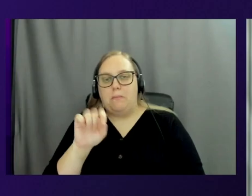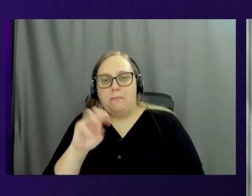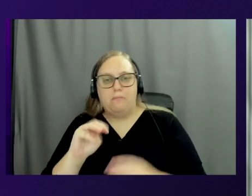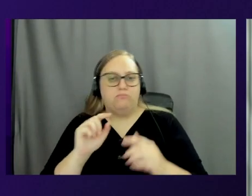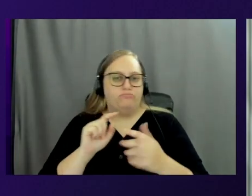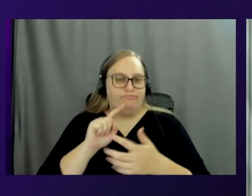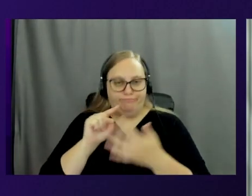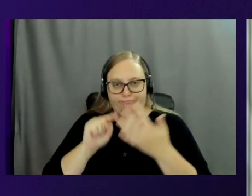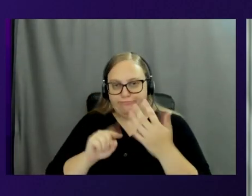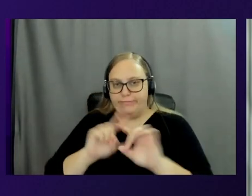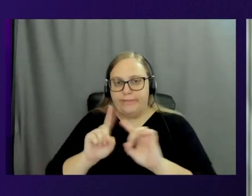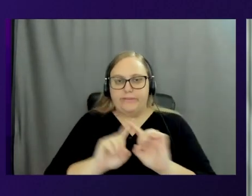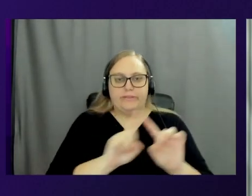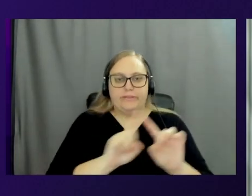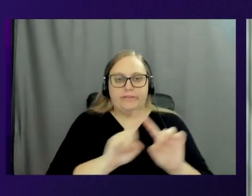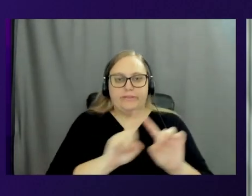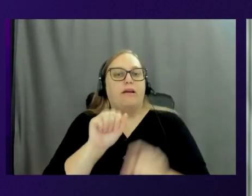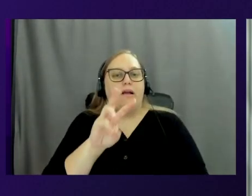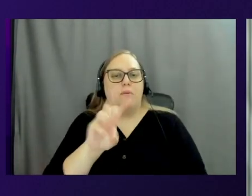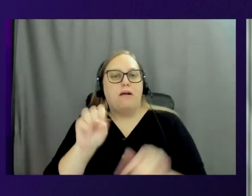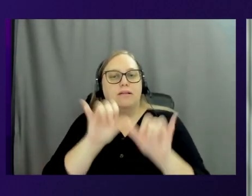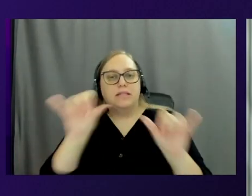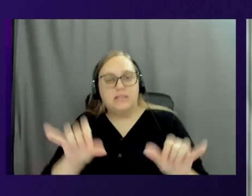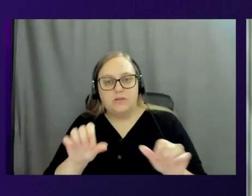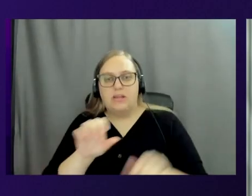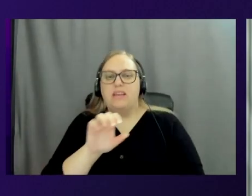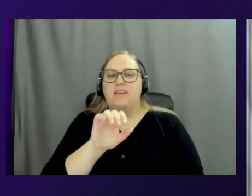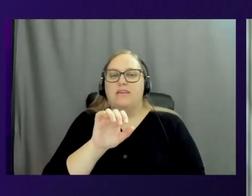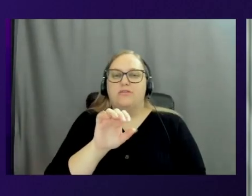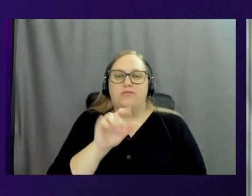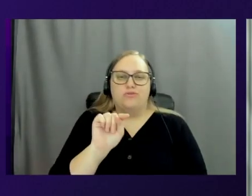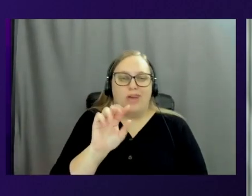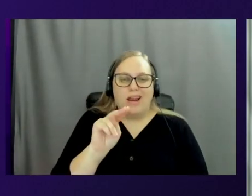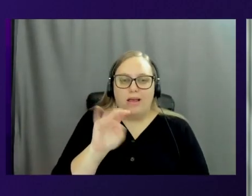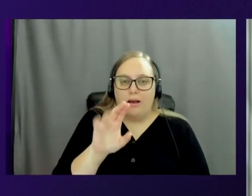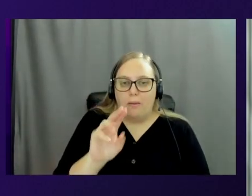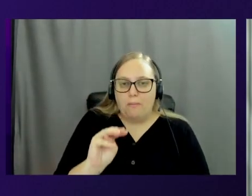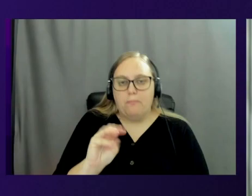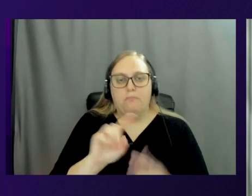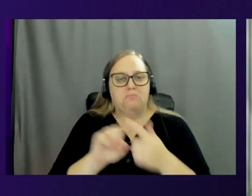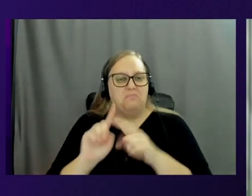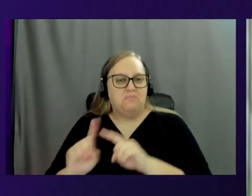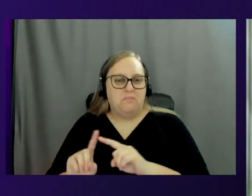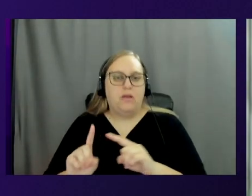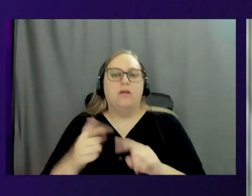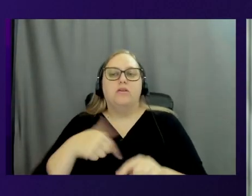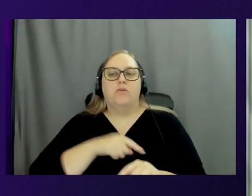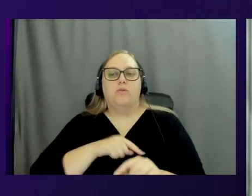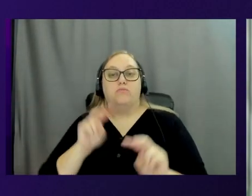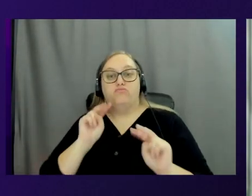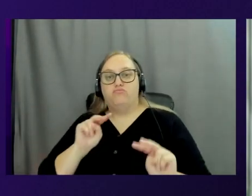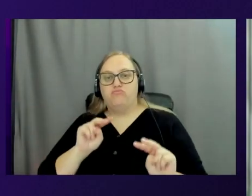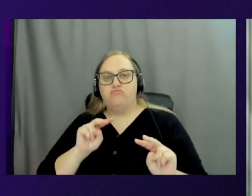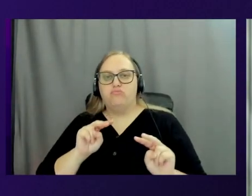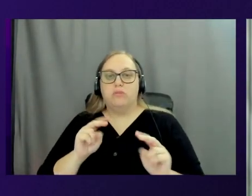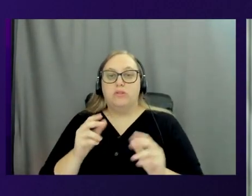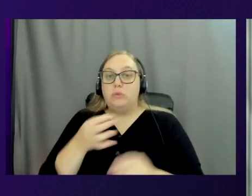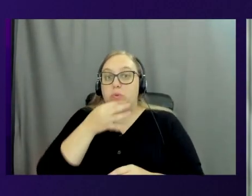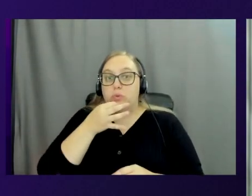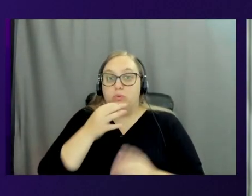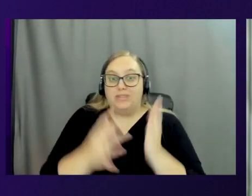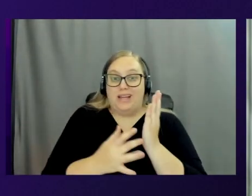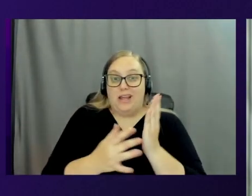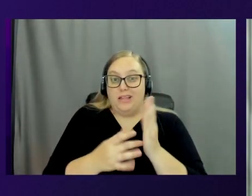with Inferentia and Trainium, and even our own SSDs. But we'll also continue to monitor emerging technologies and spaces